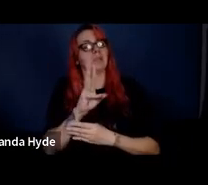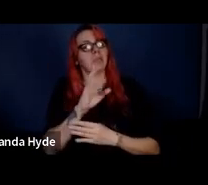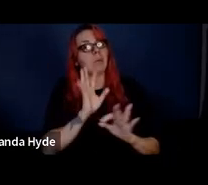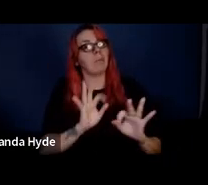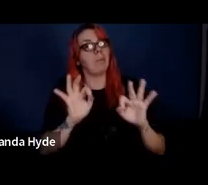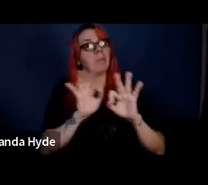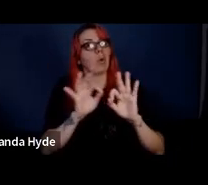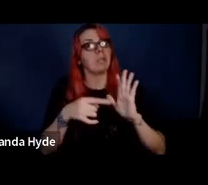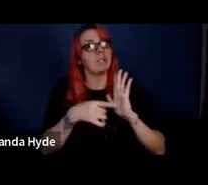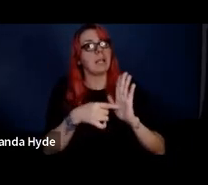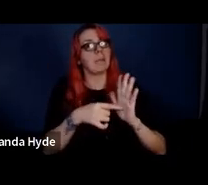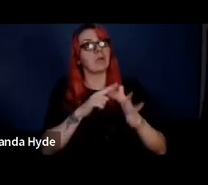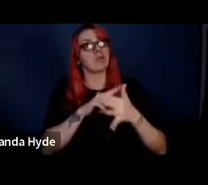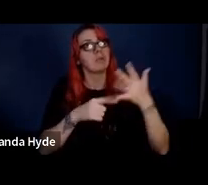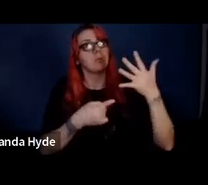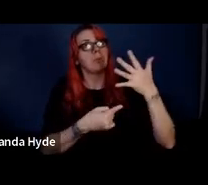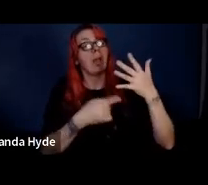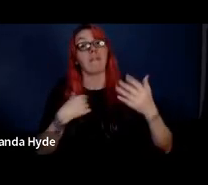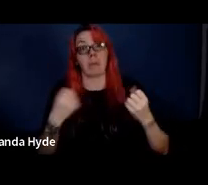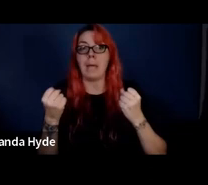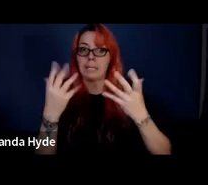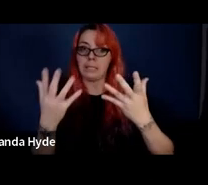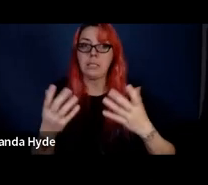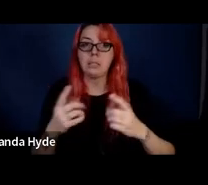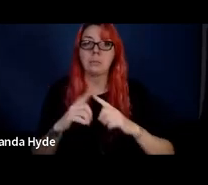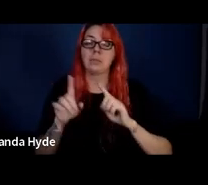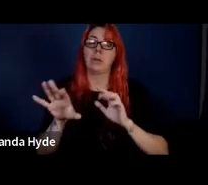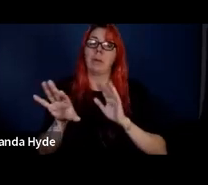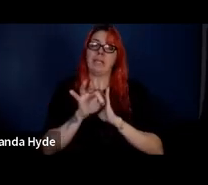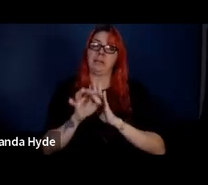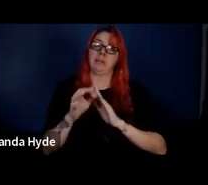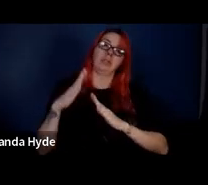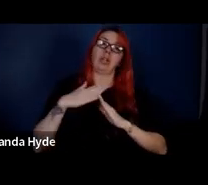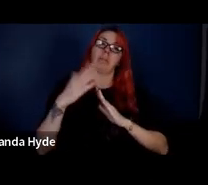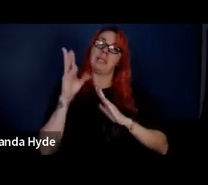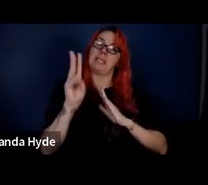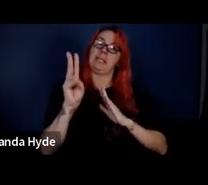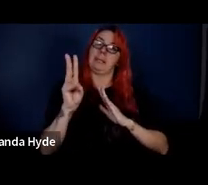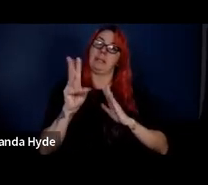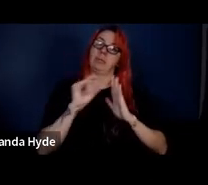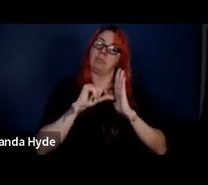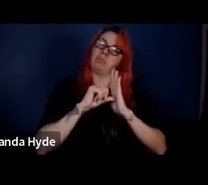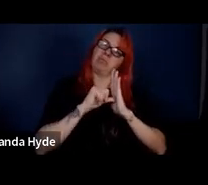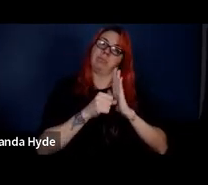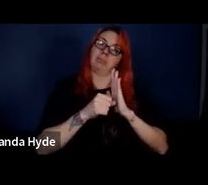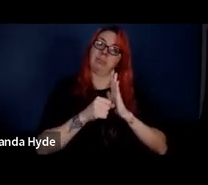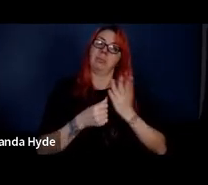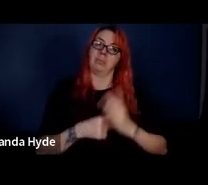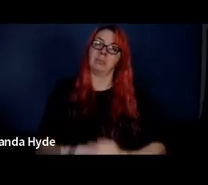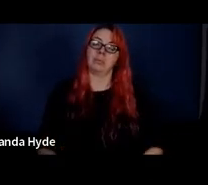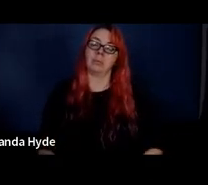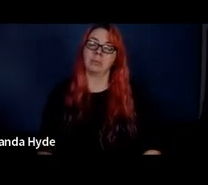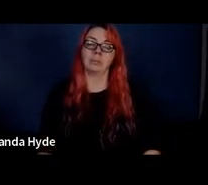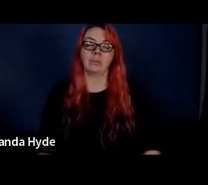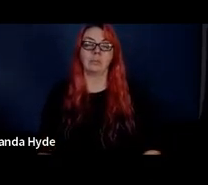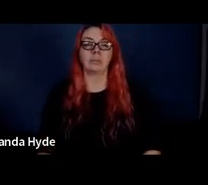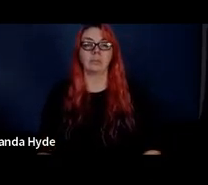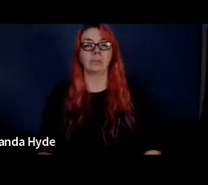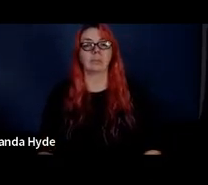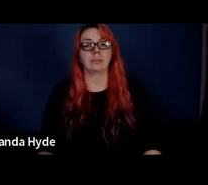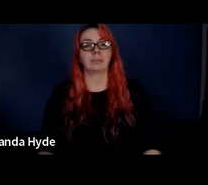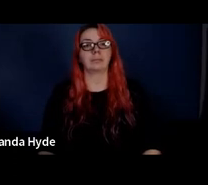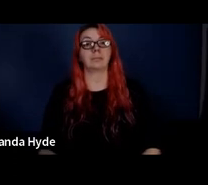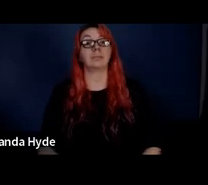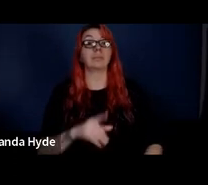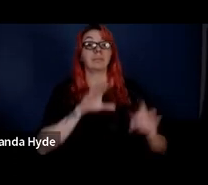the course of this country's history. And so also you'll see at the very bottom left,